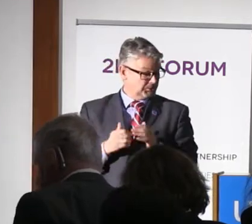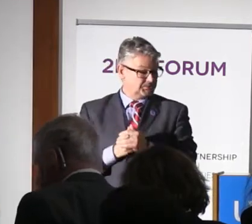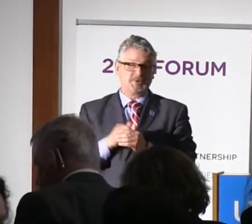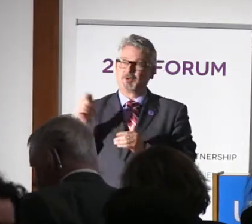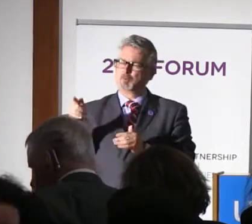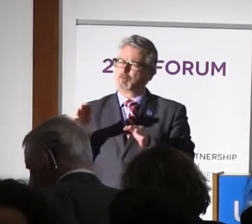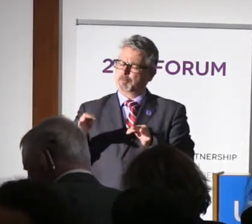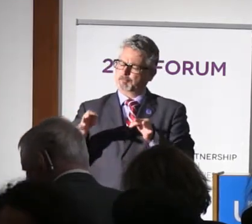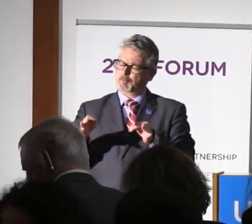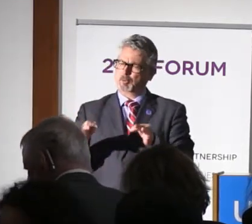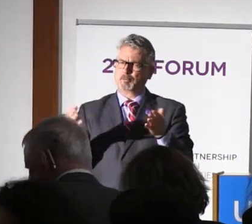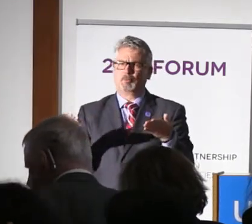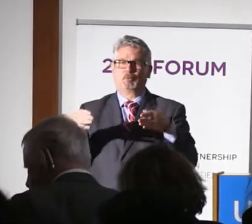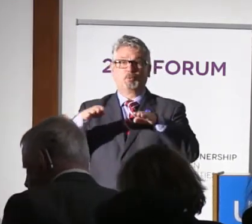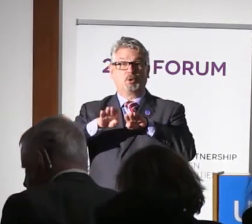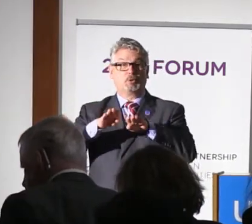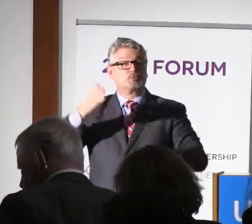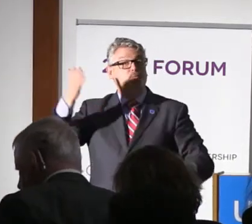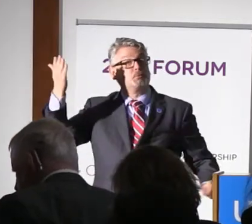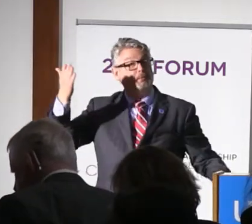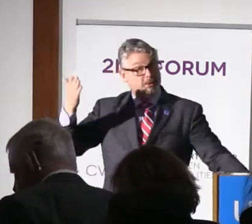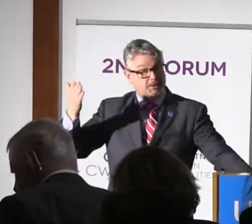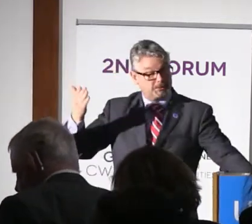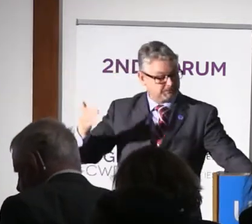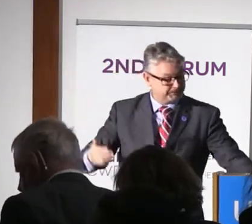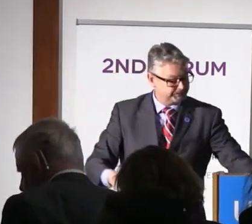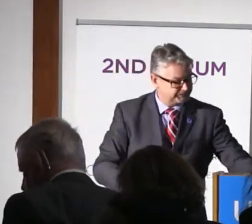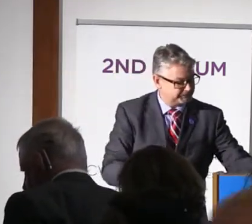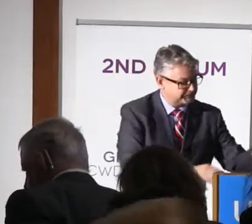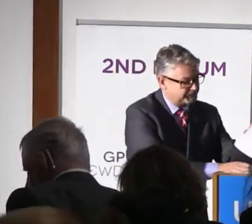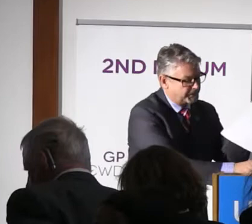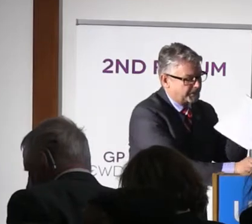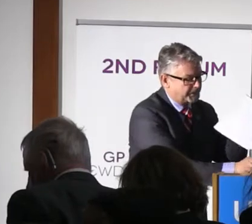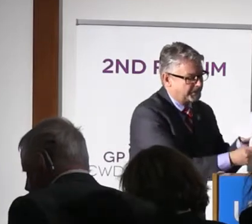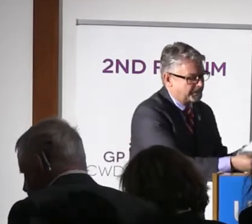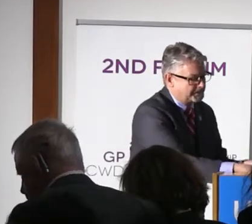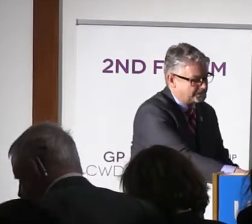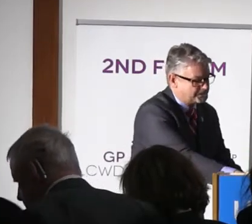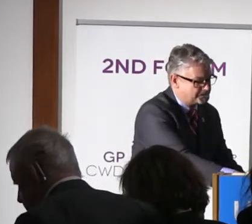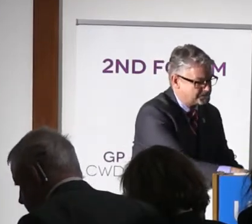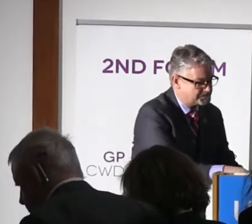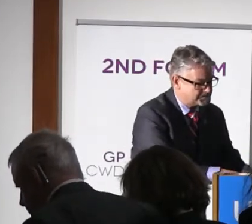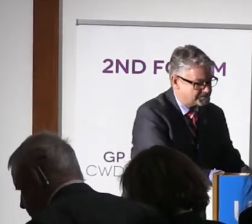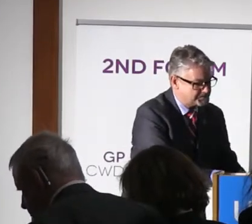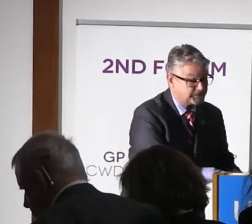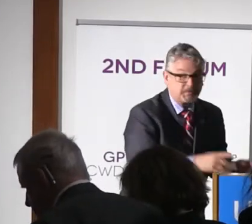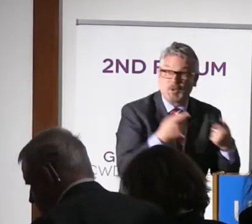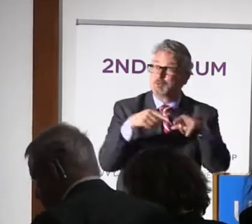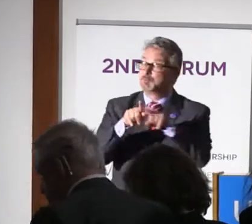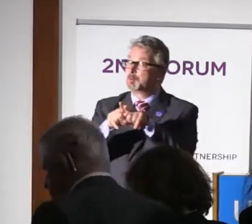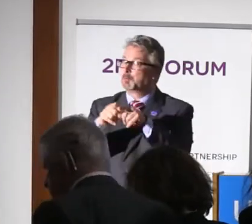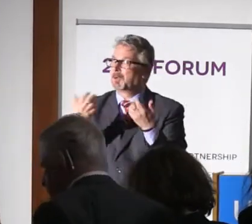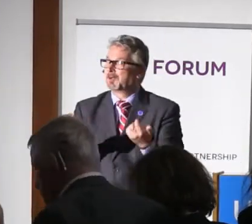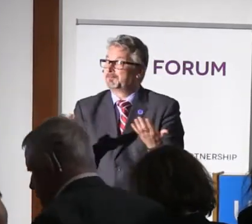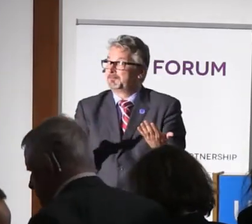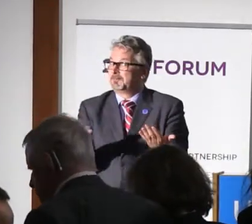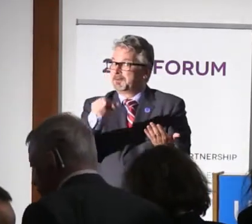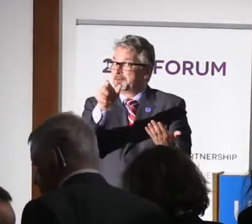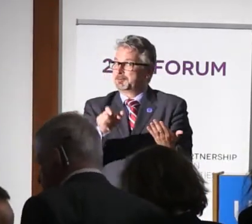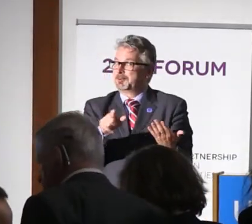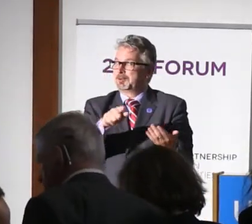UNDP Associate Administrator, who will close the formal proceedings this evening with some forward-looking